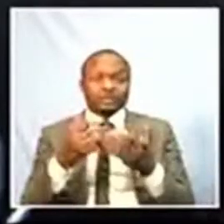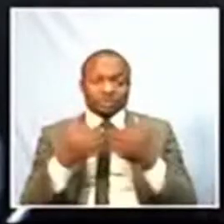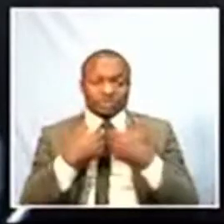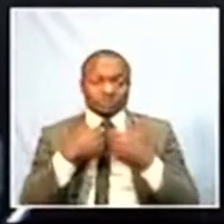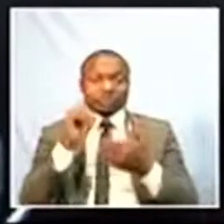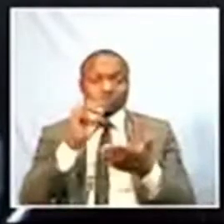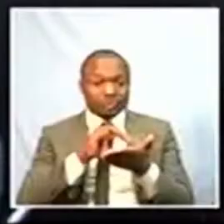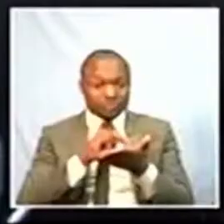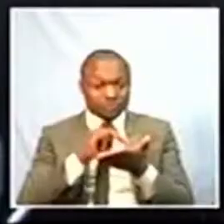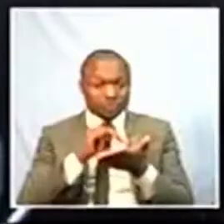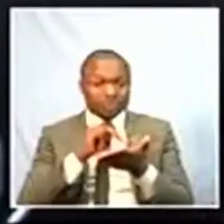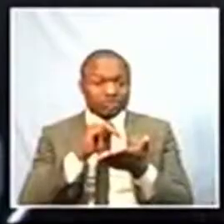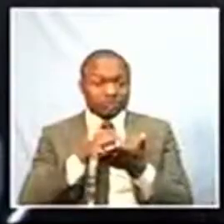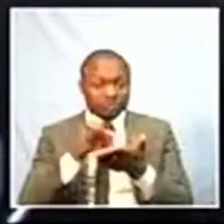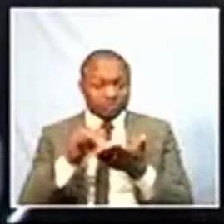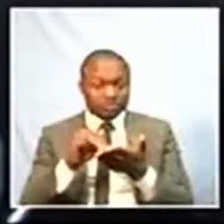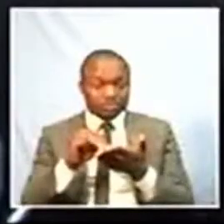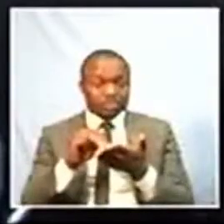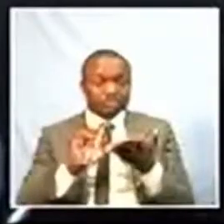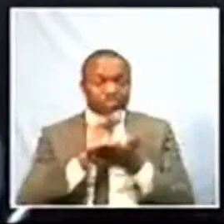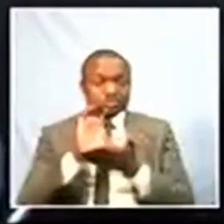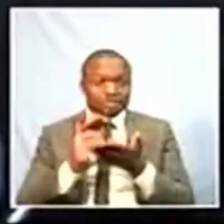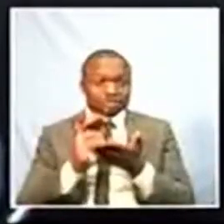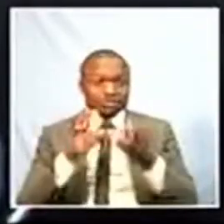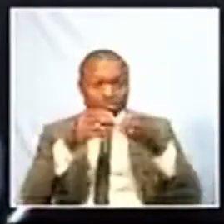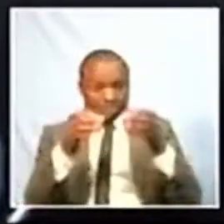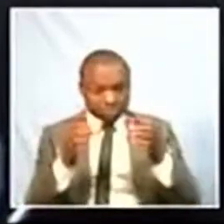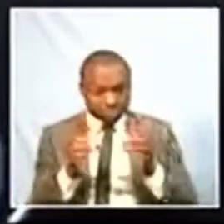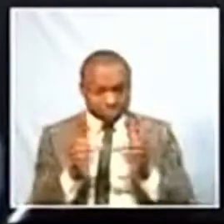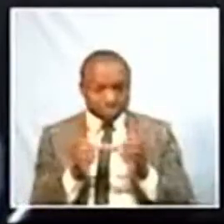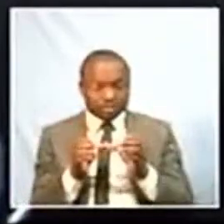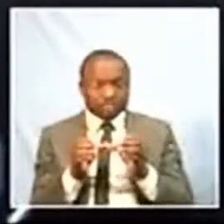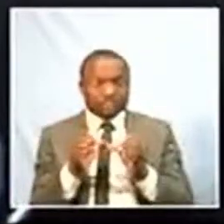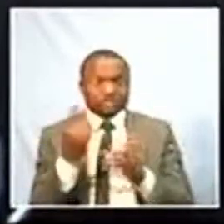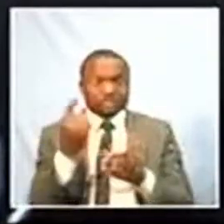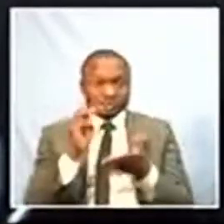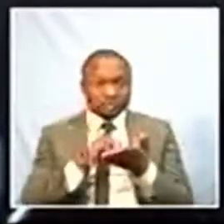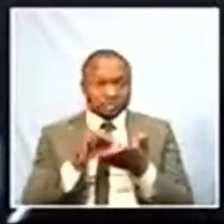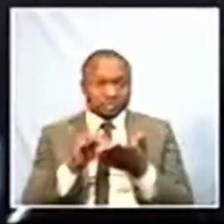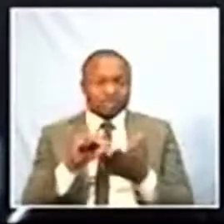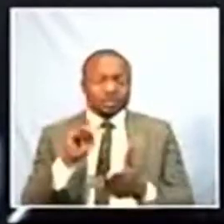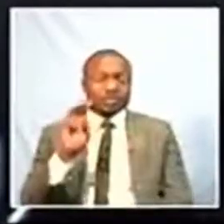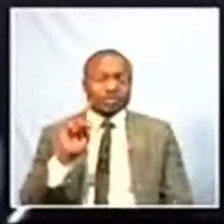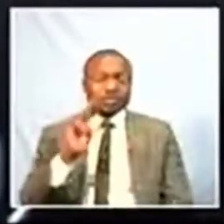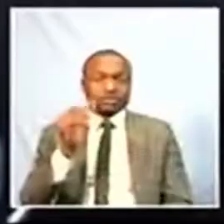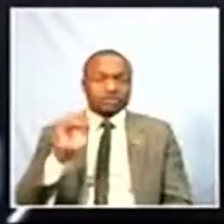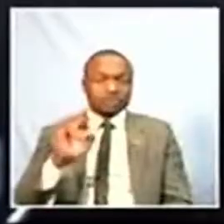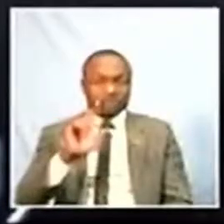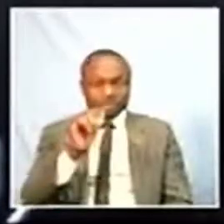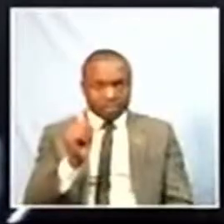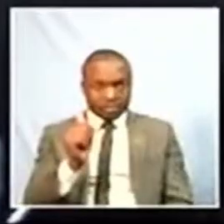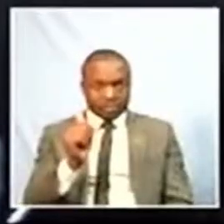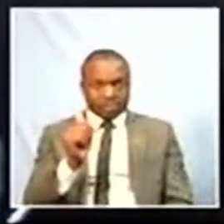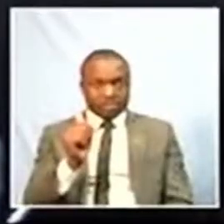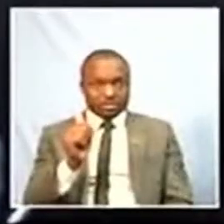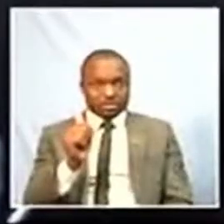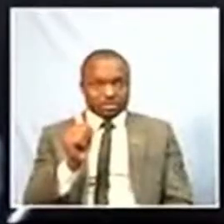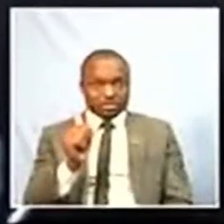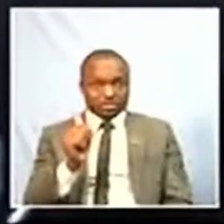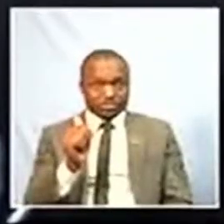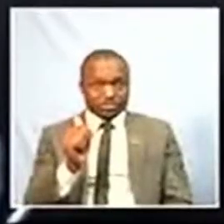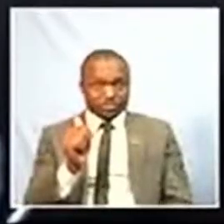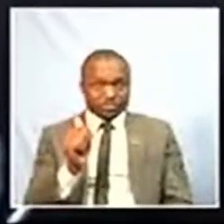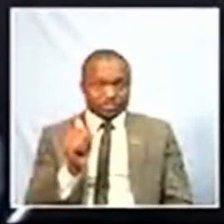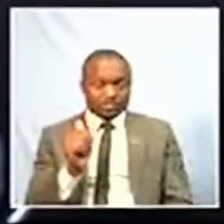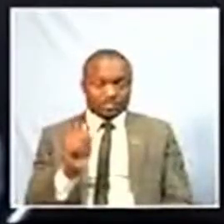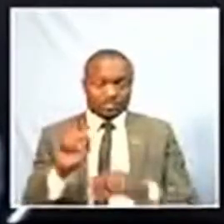million for CHOMA Central and you have 1 million for Bavala. And Bavala will struggle for their own projects. Yes. Thank